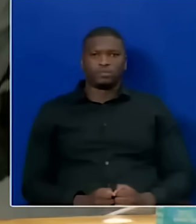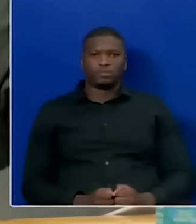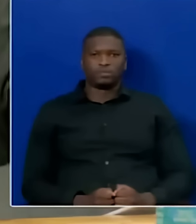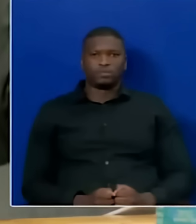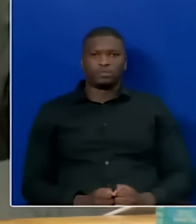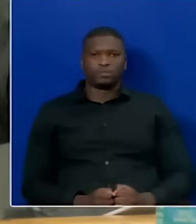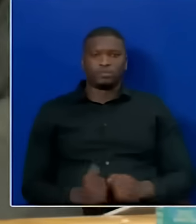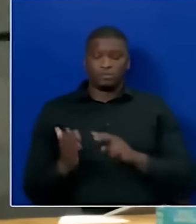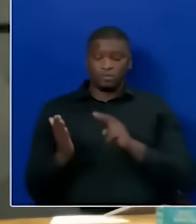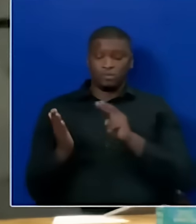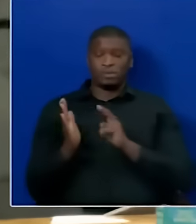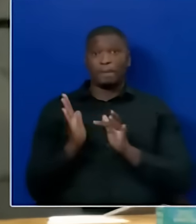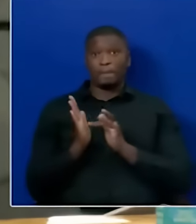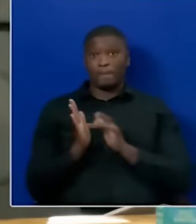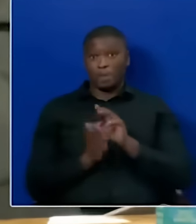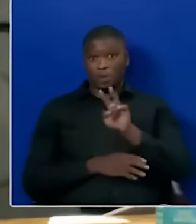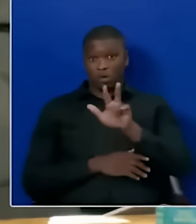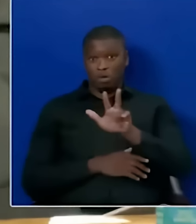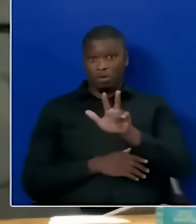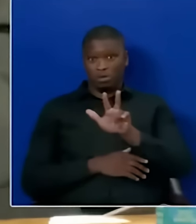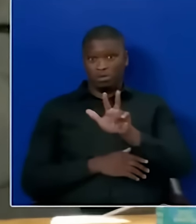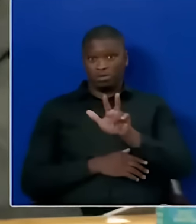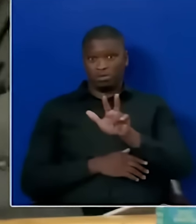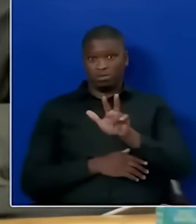28, or if we look at page 30,